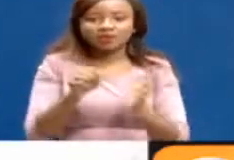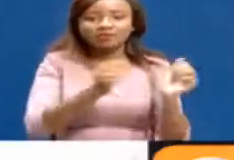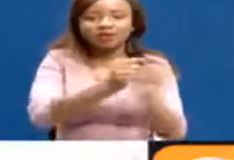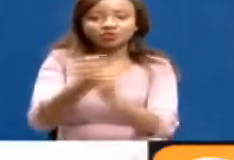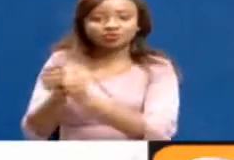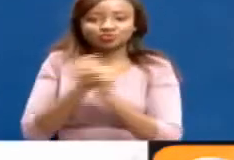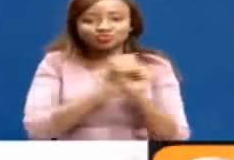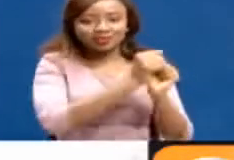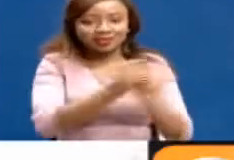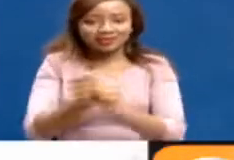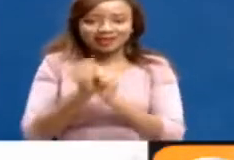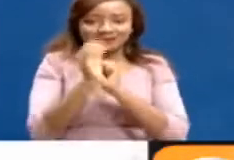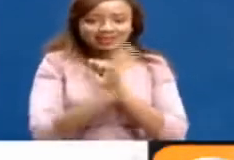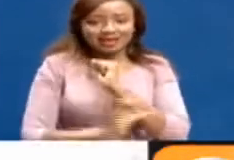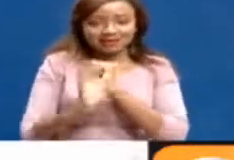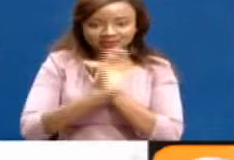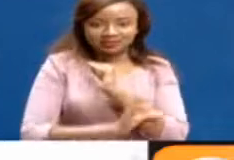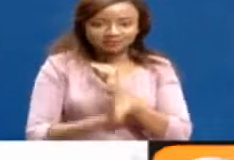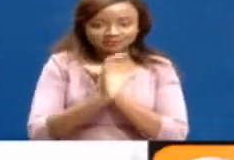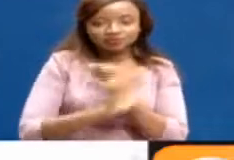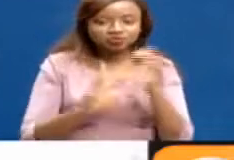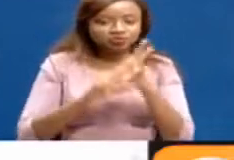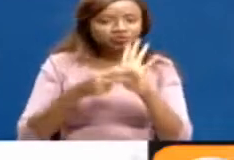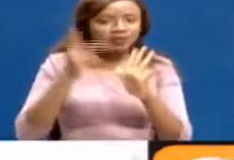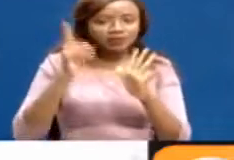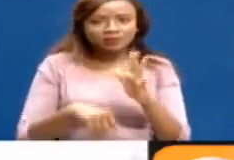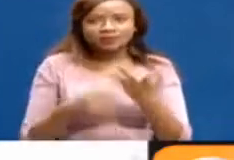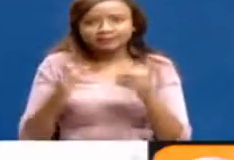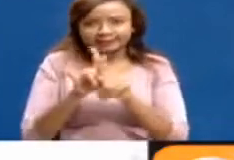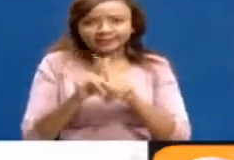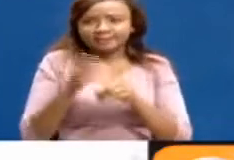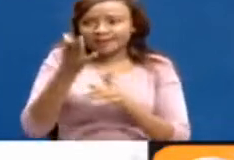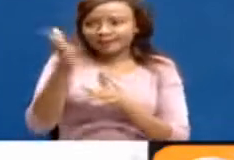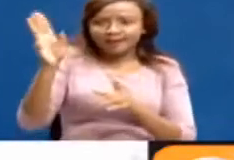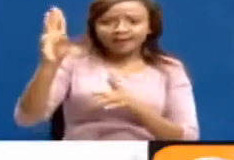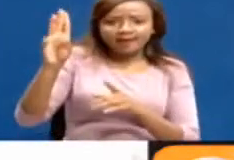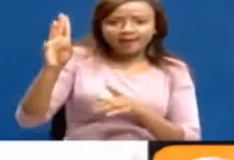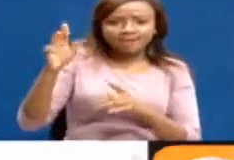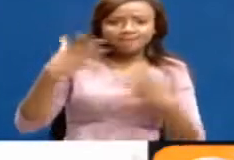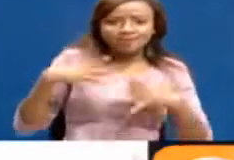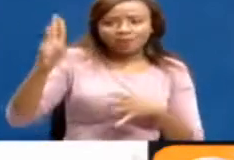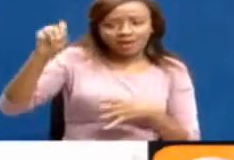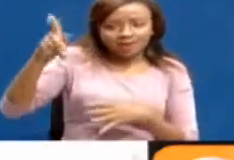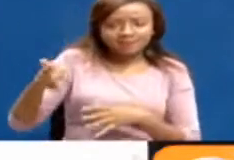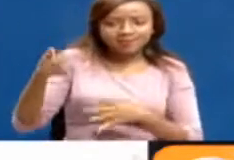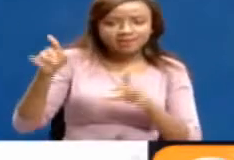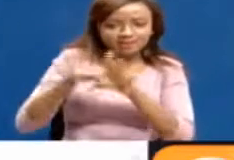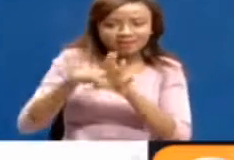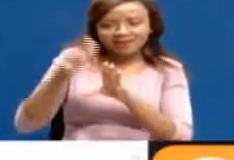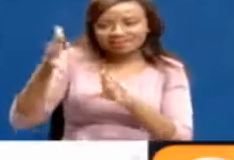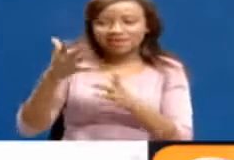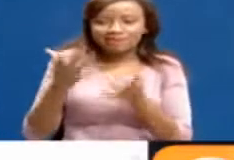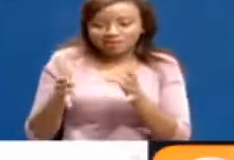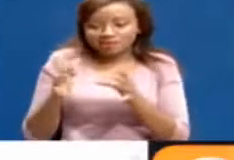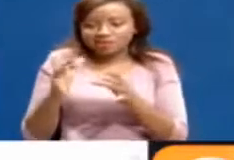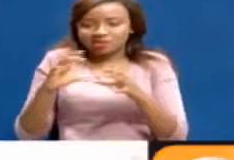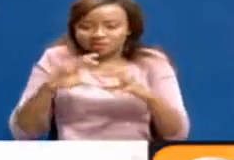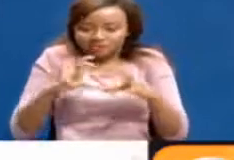together as a country. So if even for legislators who have not been seeing eye to eye within the party,